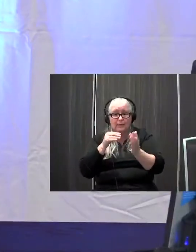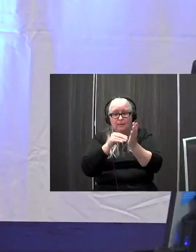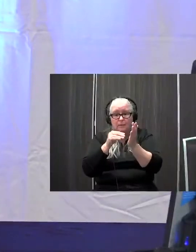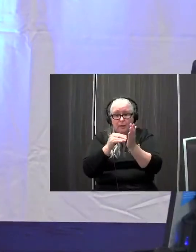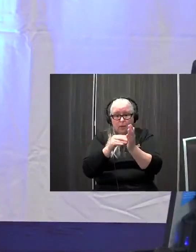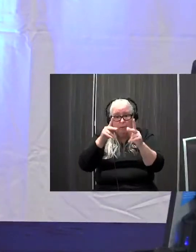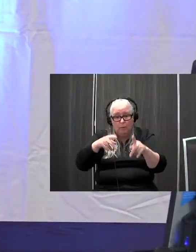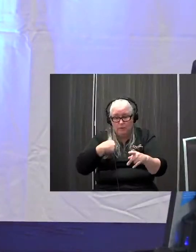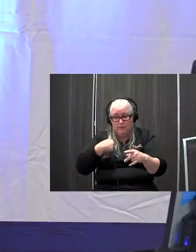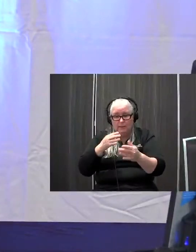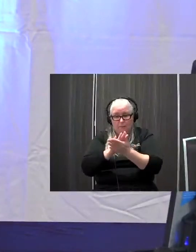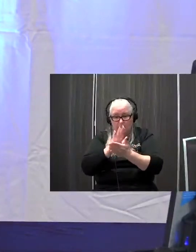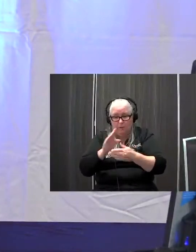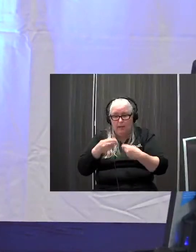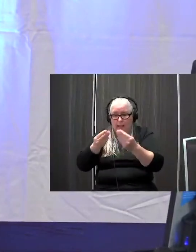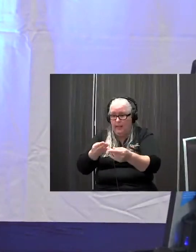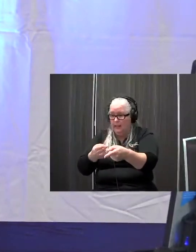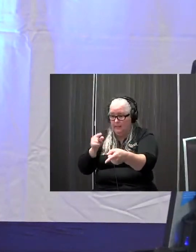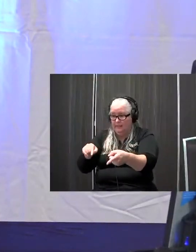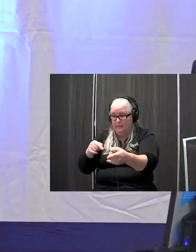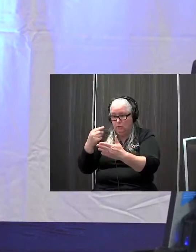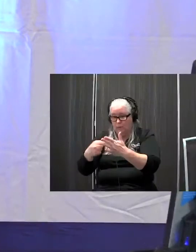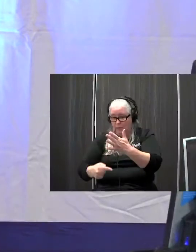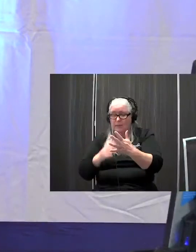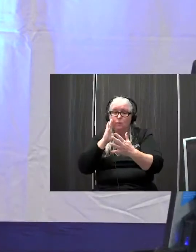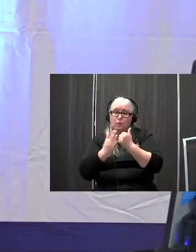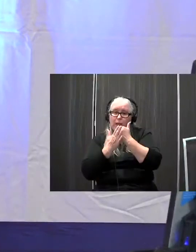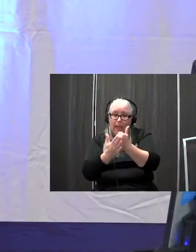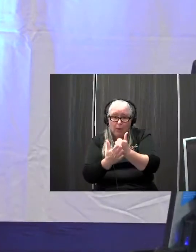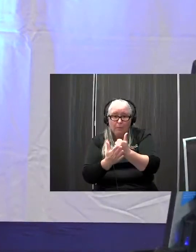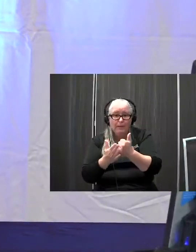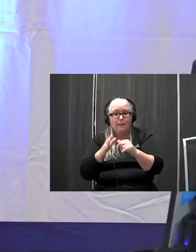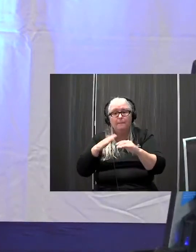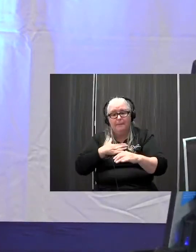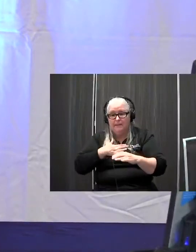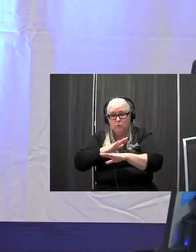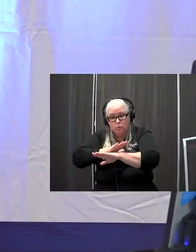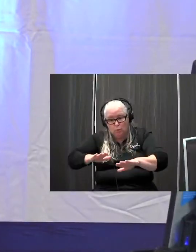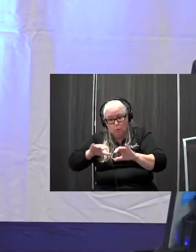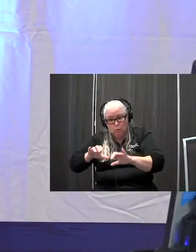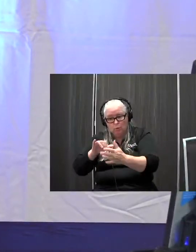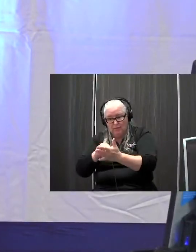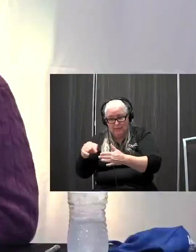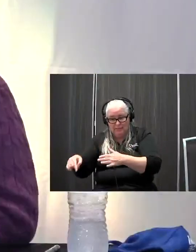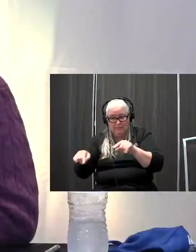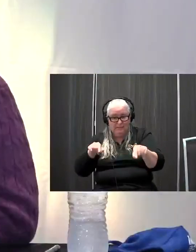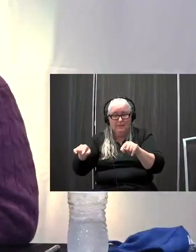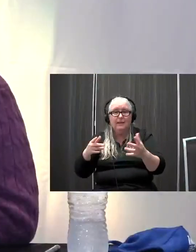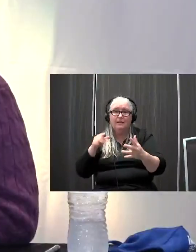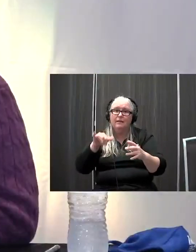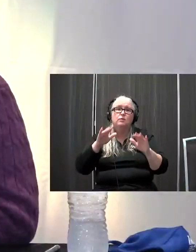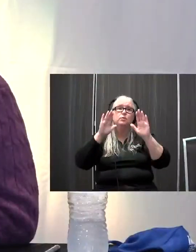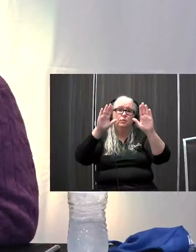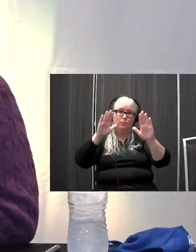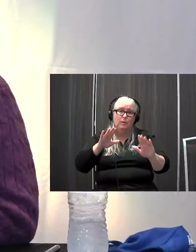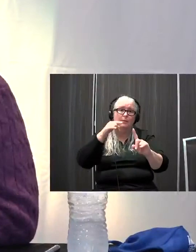not want you to do, these are the things that are going to help out a lot, that can be a nice intervention to support you in an acute care environment. That's a really great I will